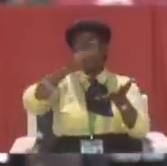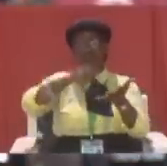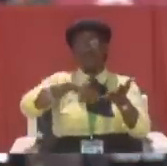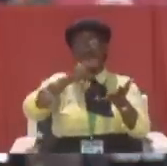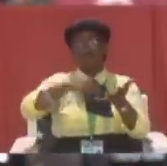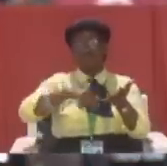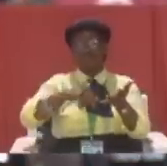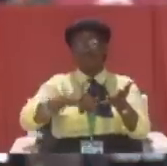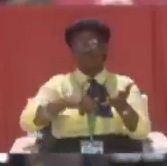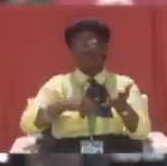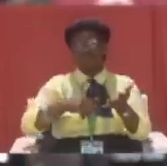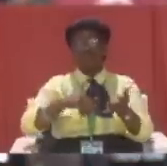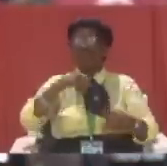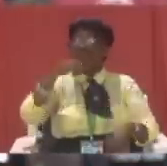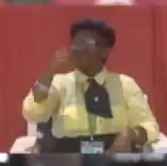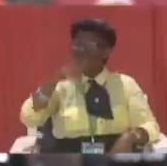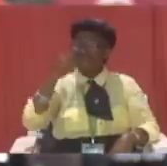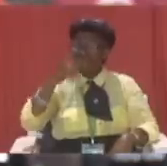said,